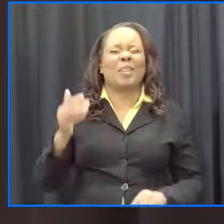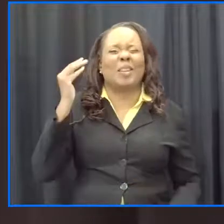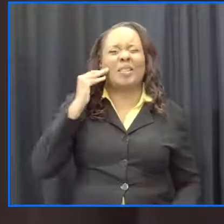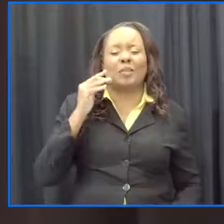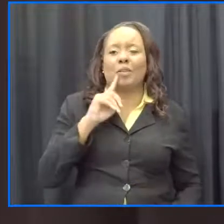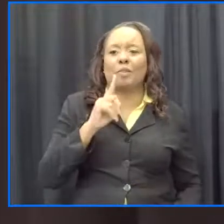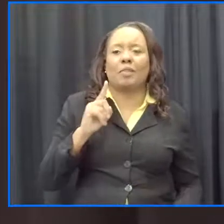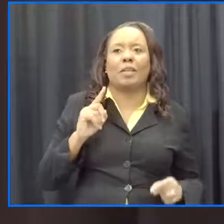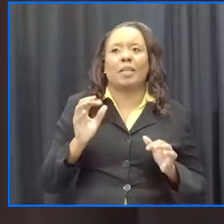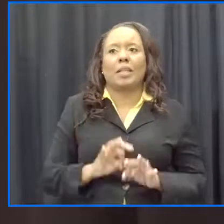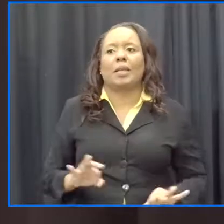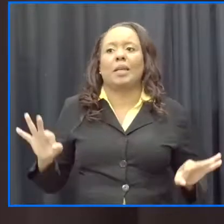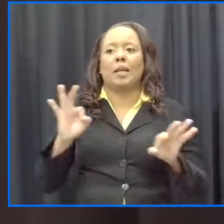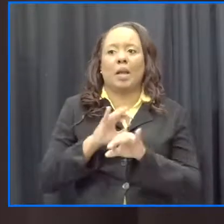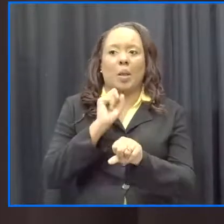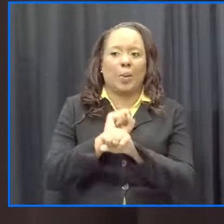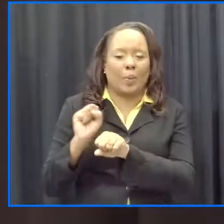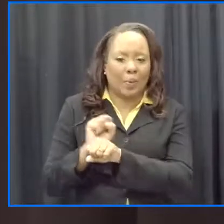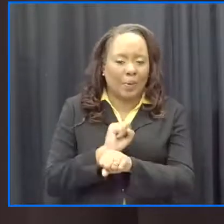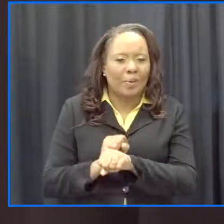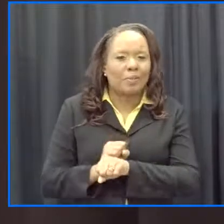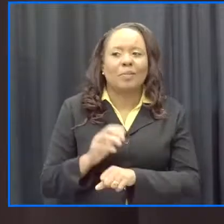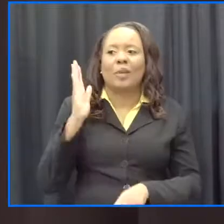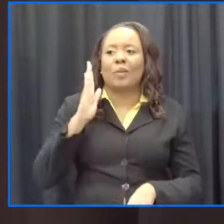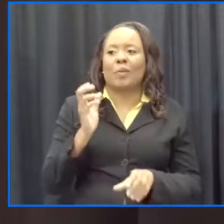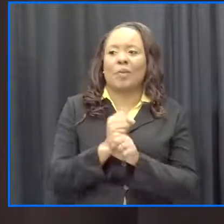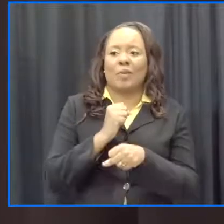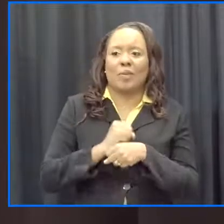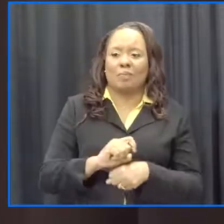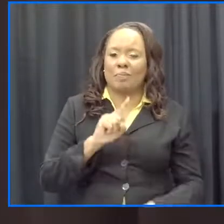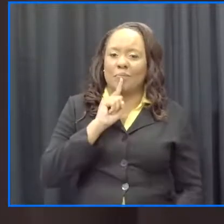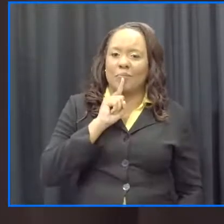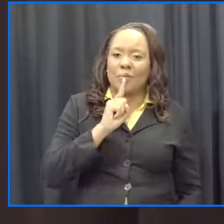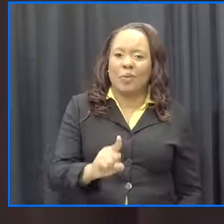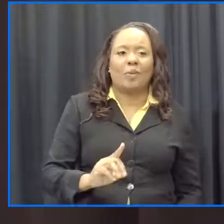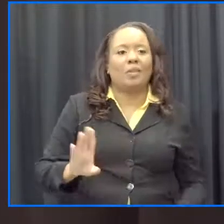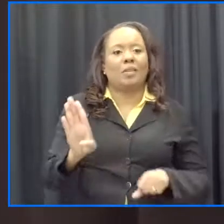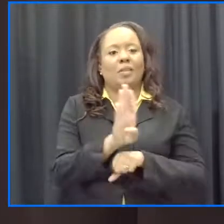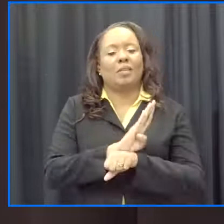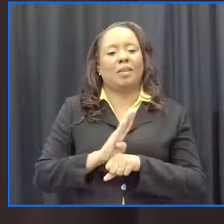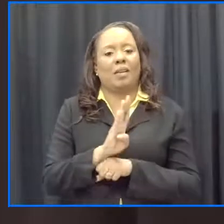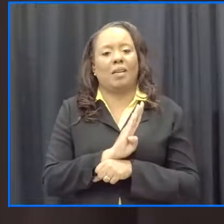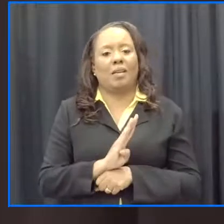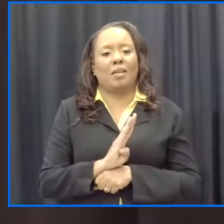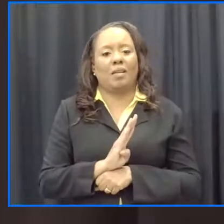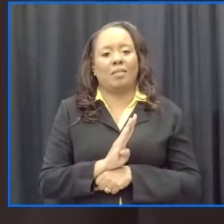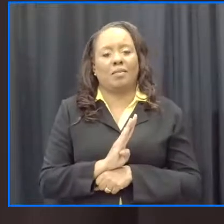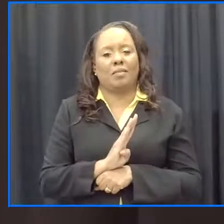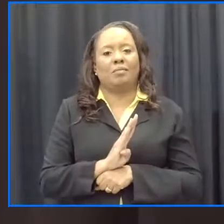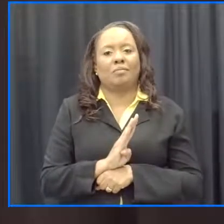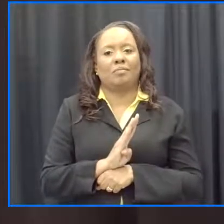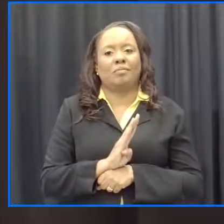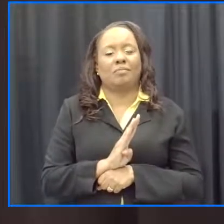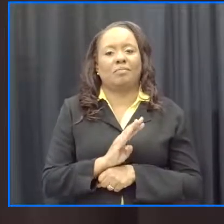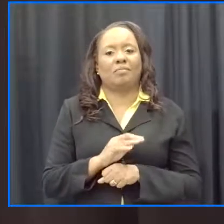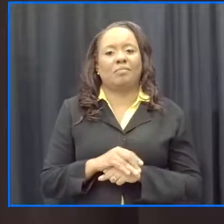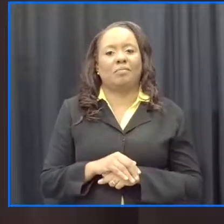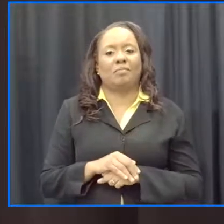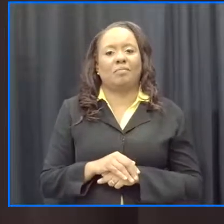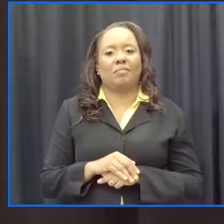the significance of what we are about to undertake, and we will ensure that we make Barbados